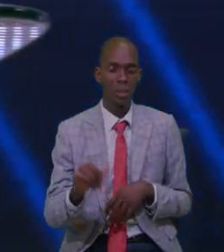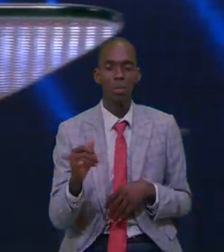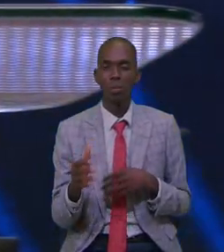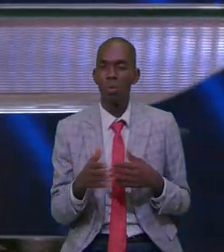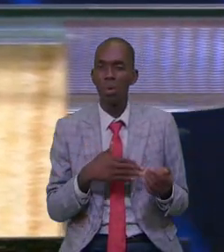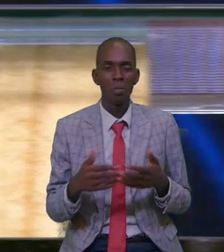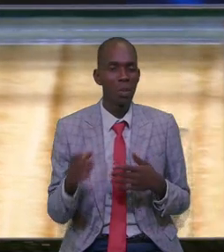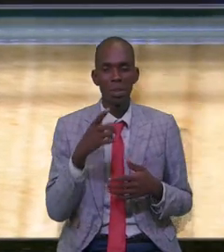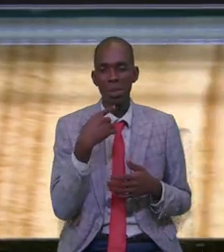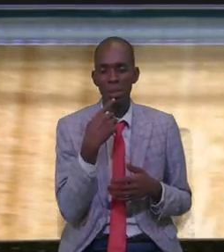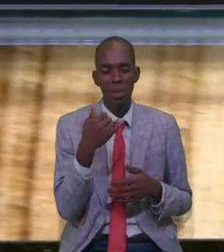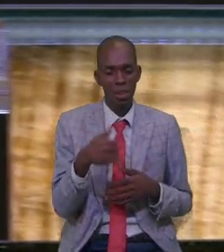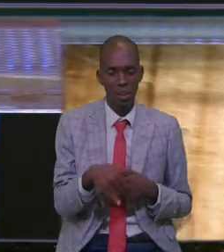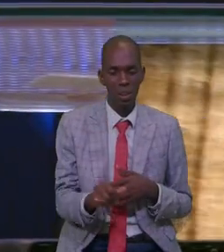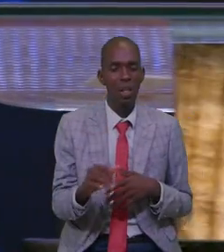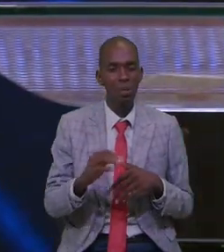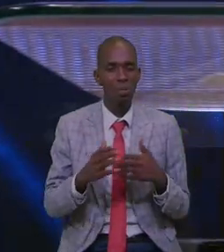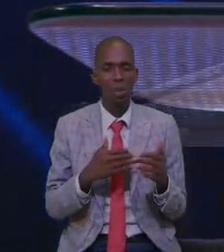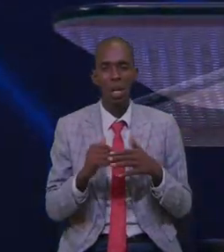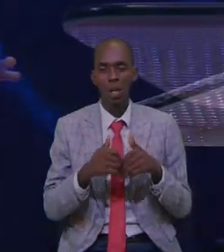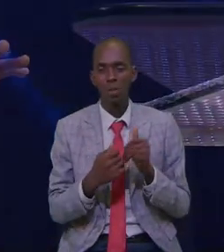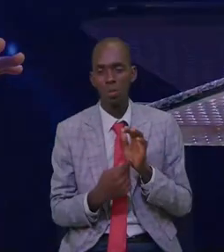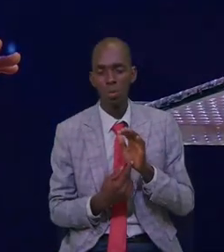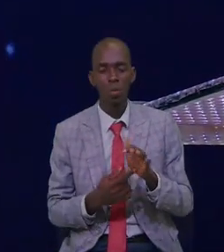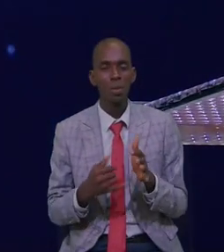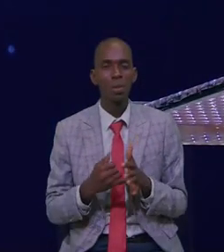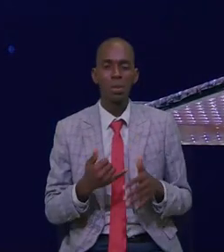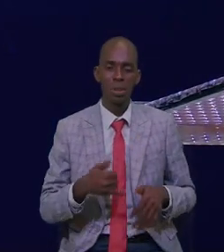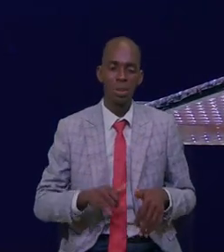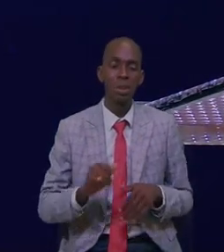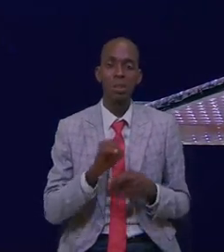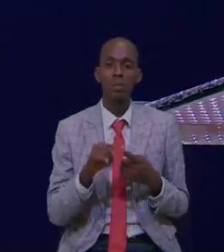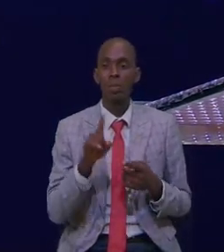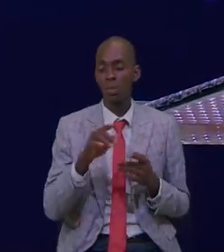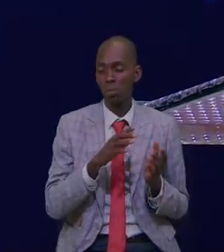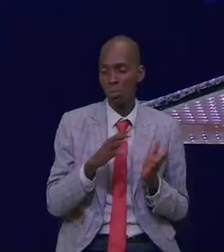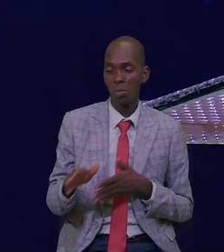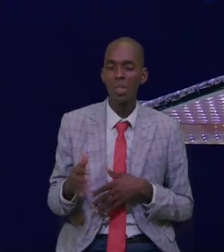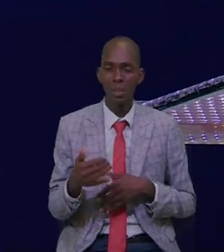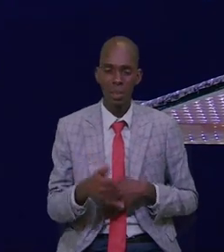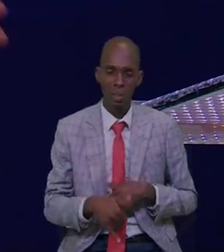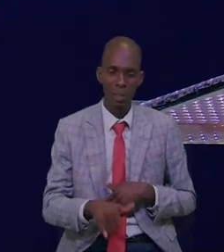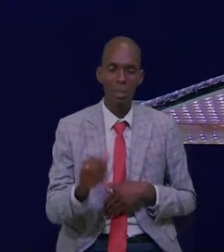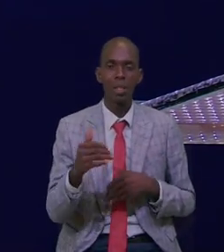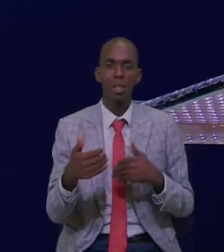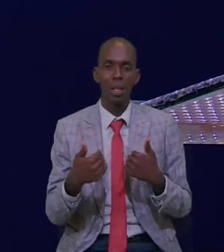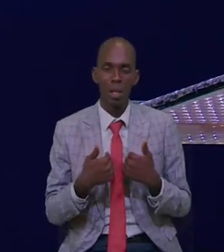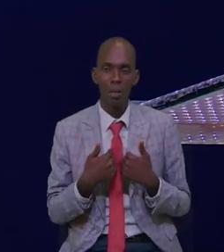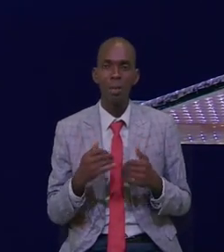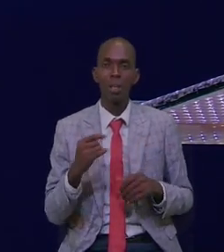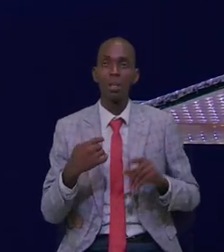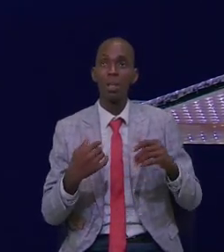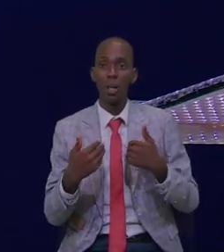say, yet, and however they react, yet, even though they reject, yet have I set